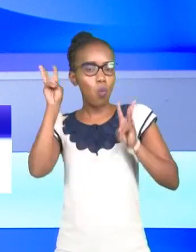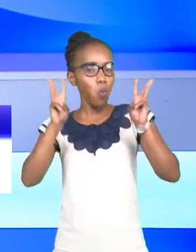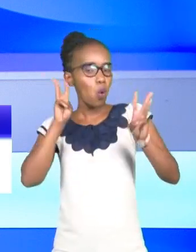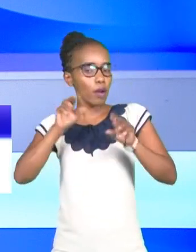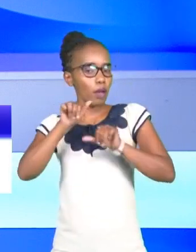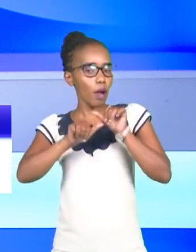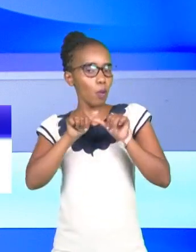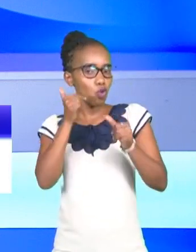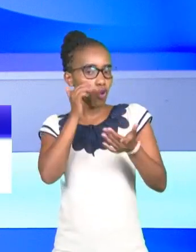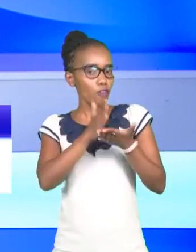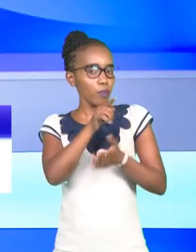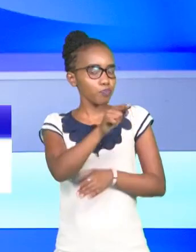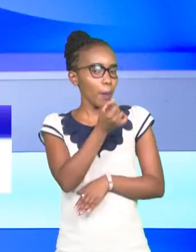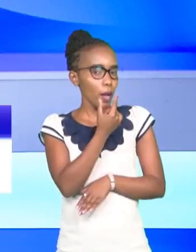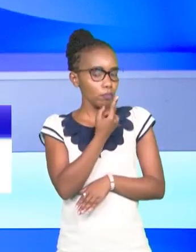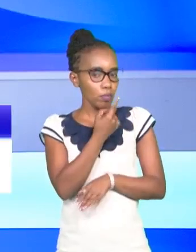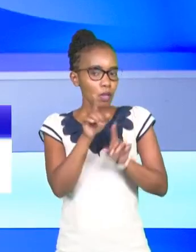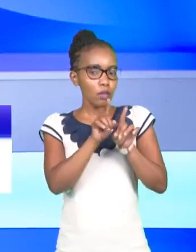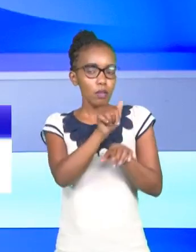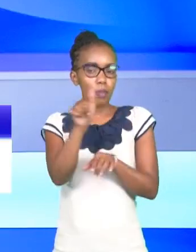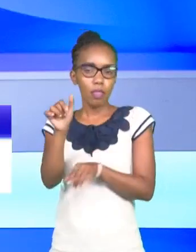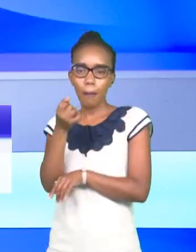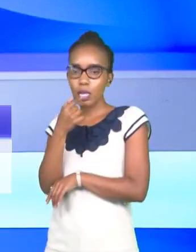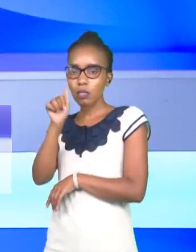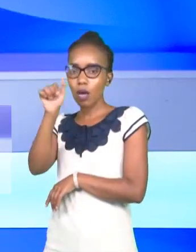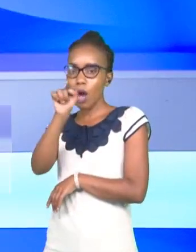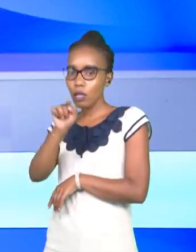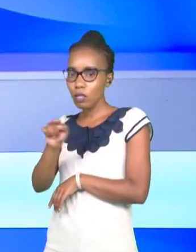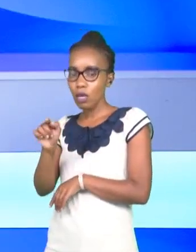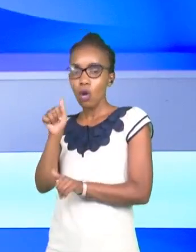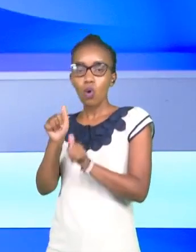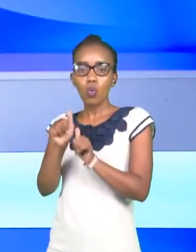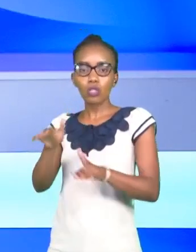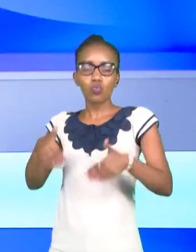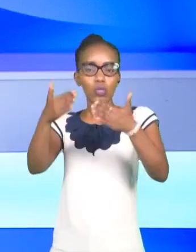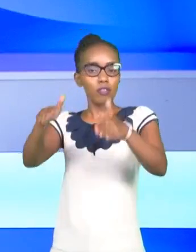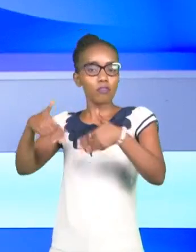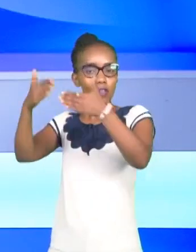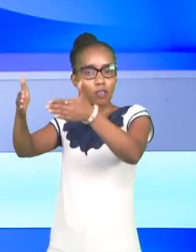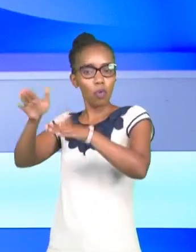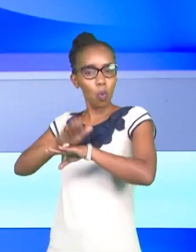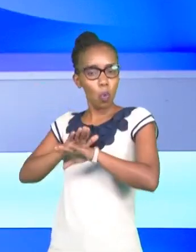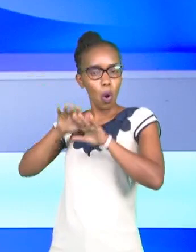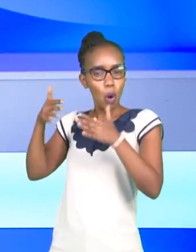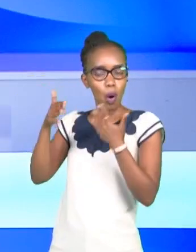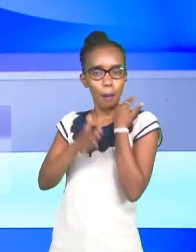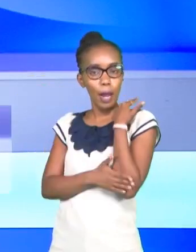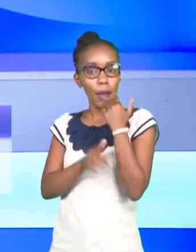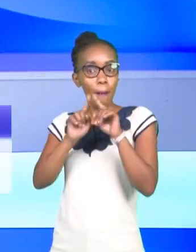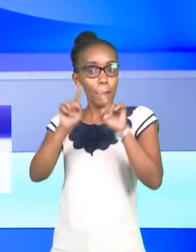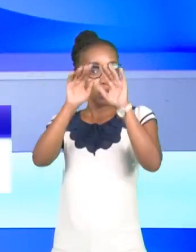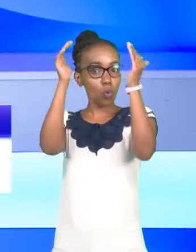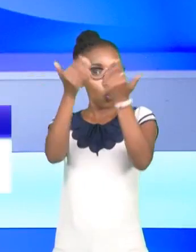and safety. As for the use of AstraZeneca vaccine that is being distributed nationally, and its efficacy has been questioned, although the WHO